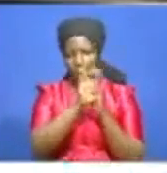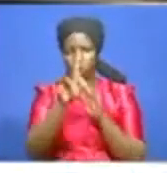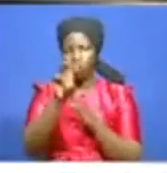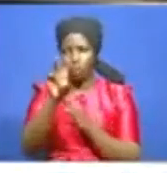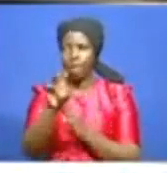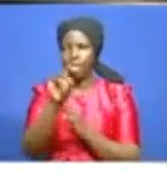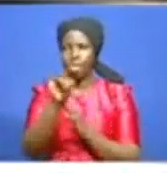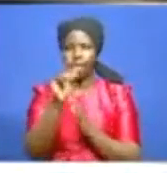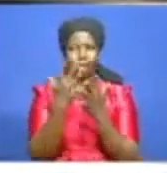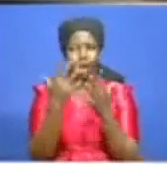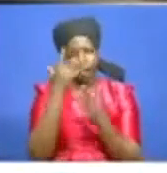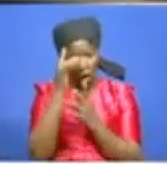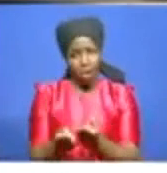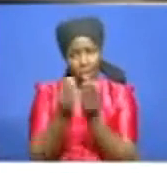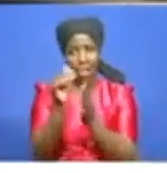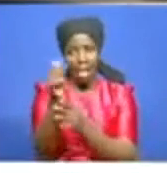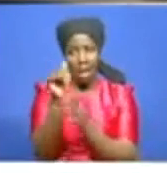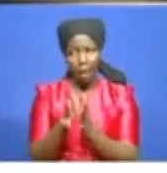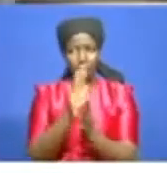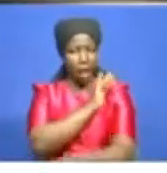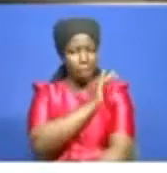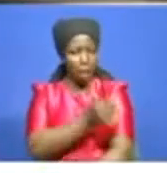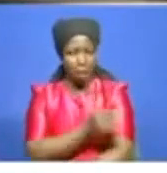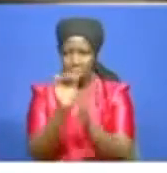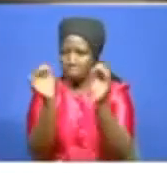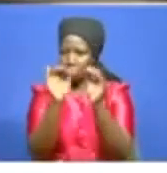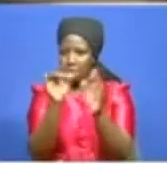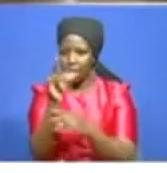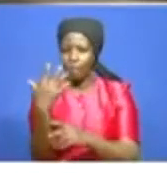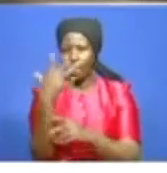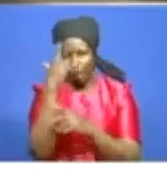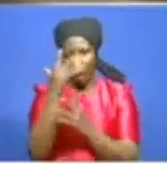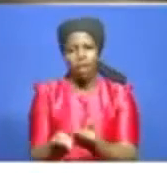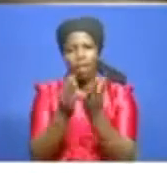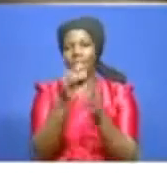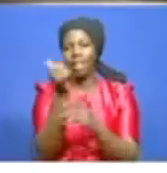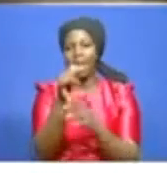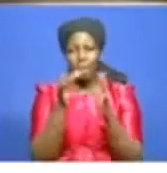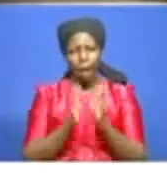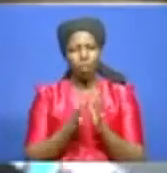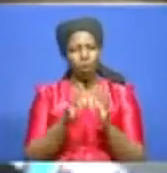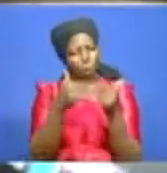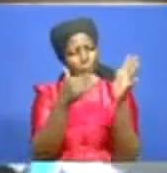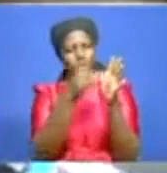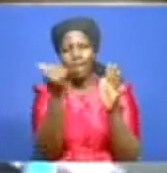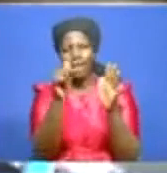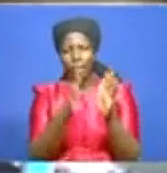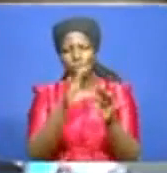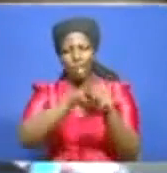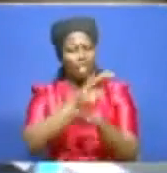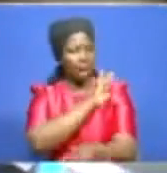instrument for giving anybody power, nor is it an instrument for denying anybody power. It is an instrument